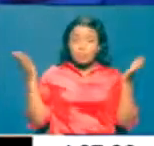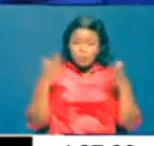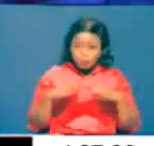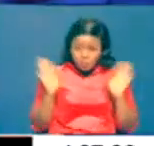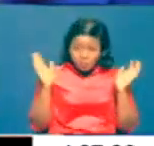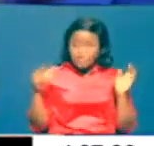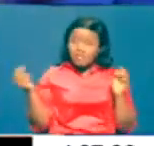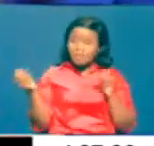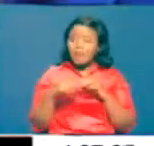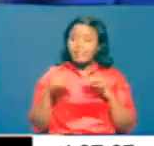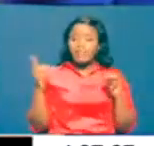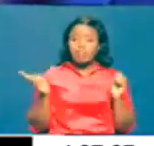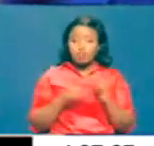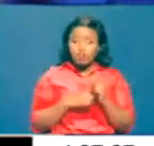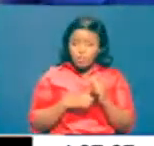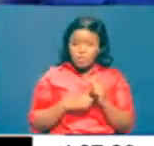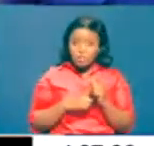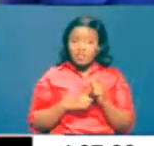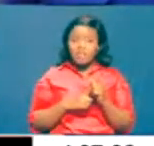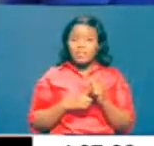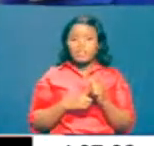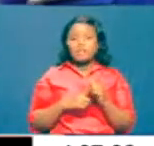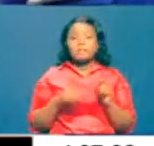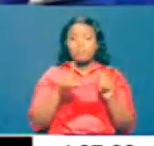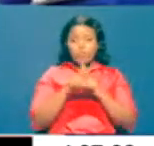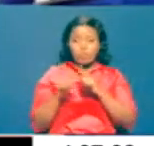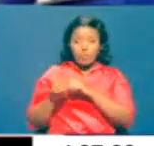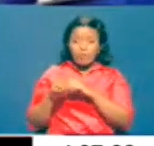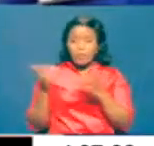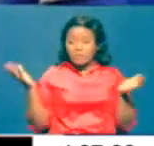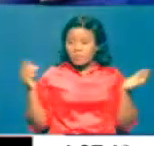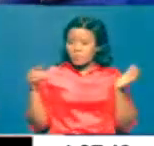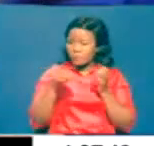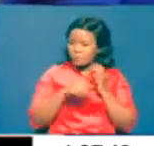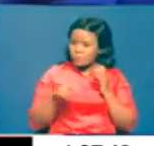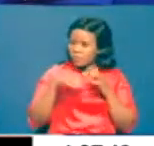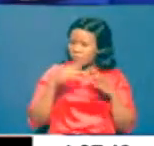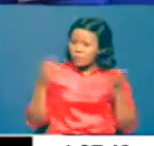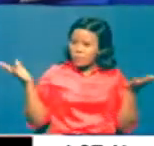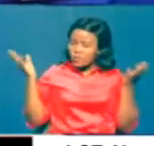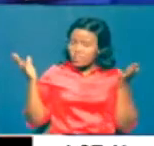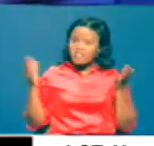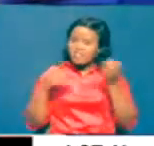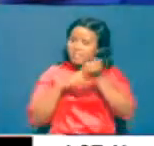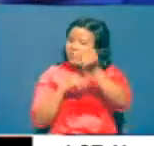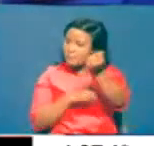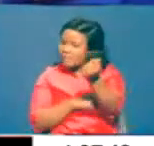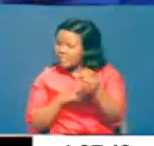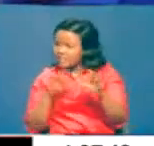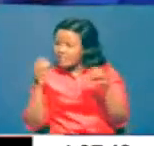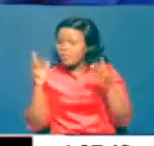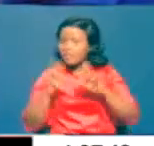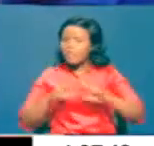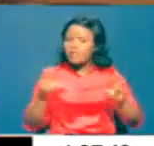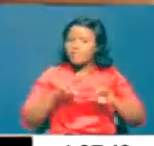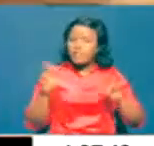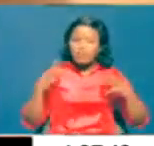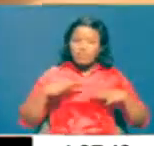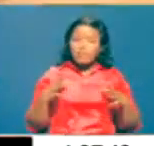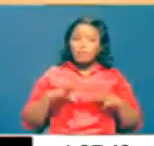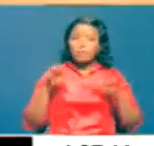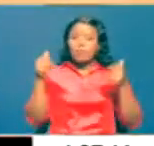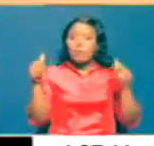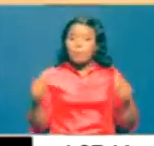and we are not getting the bridge ready for the residents, because you can see, as you have